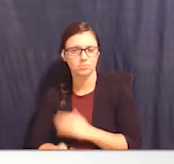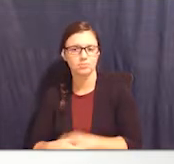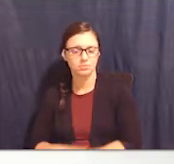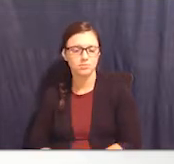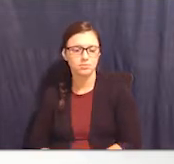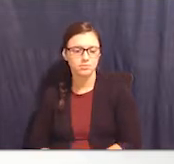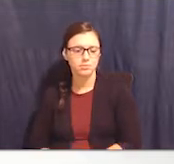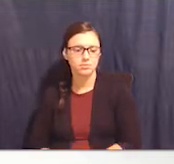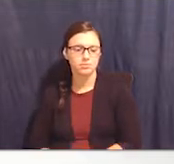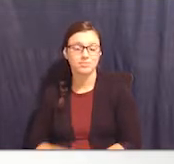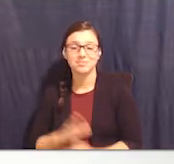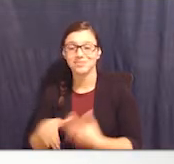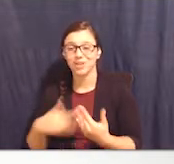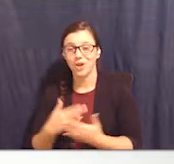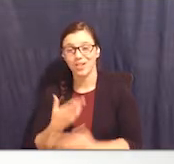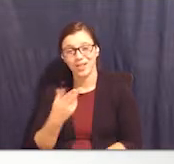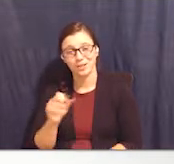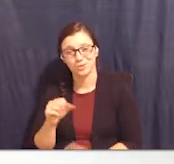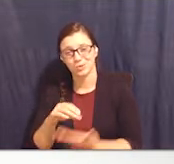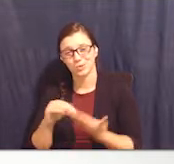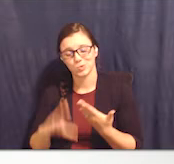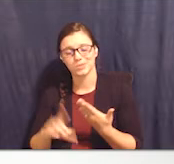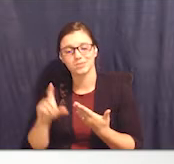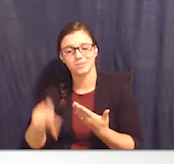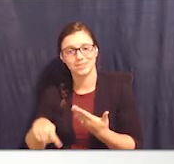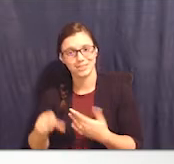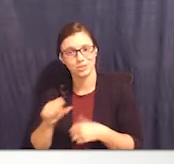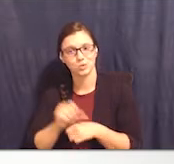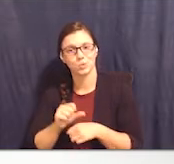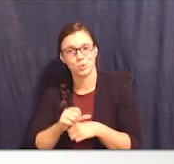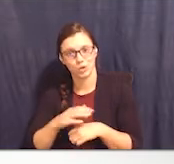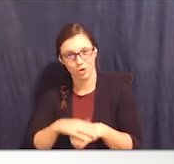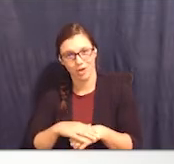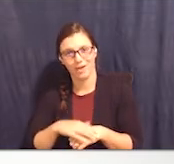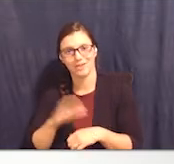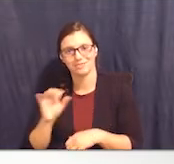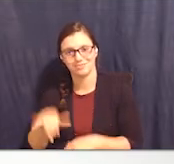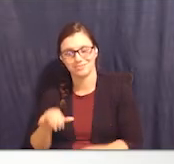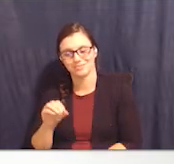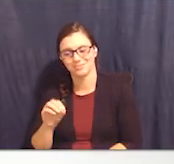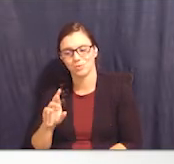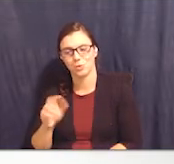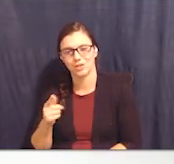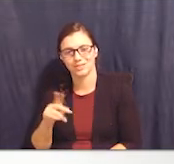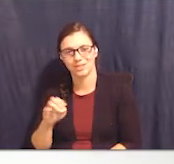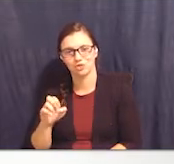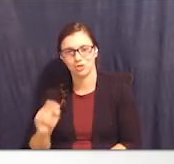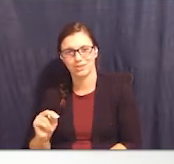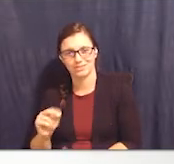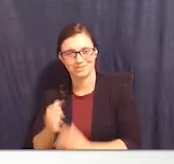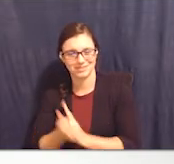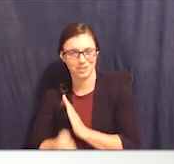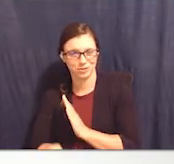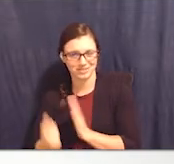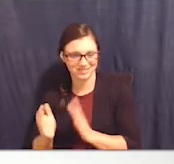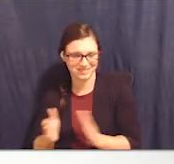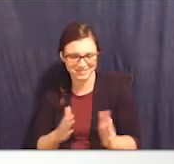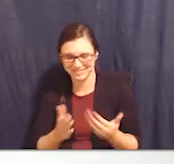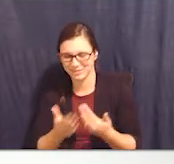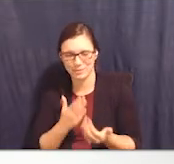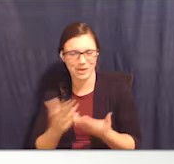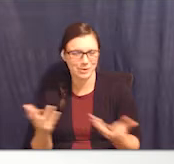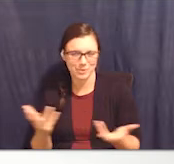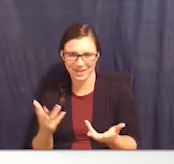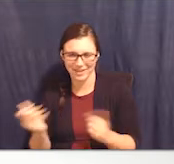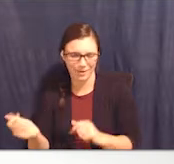because our expectation, our desire is that these clubs happen as an extracurricular activity, and